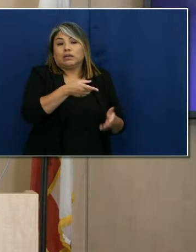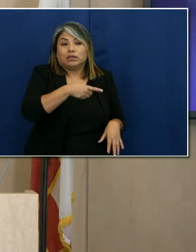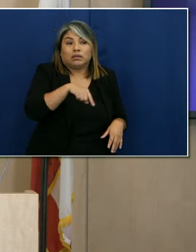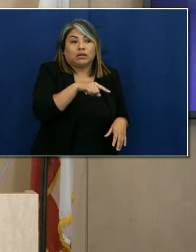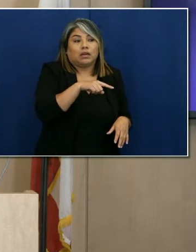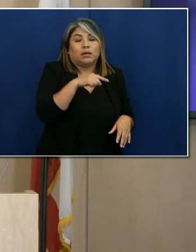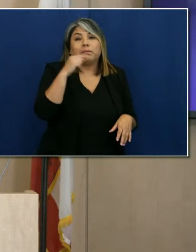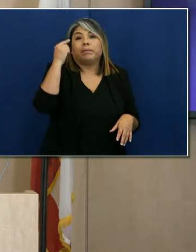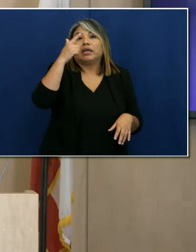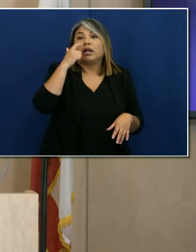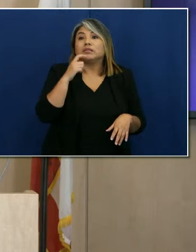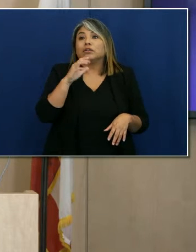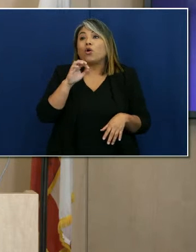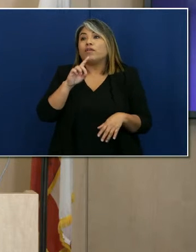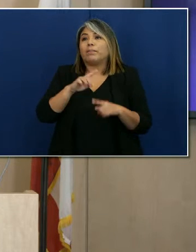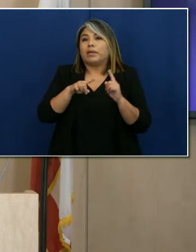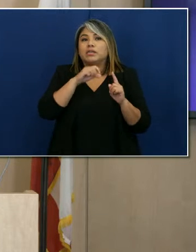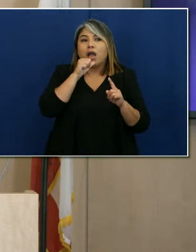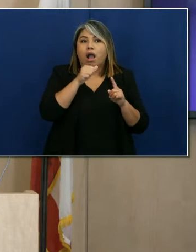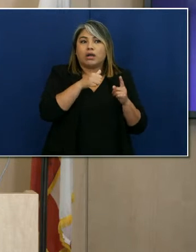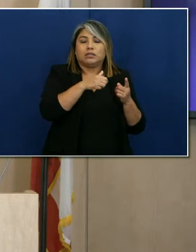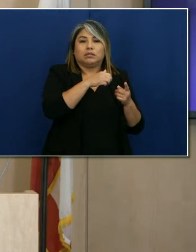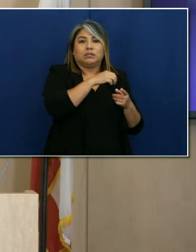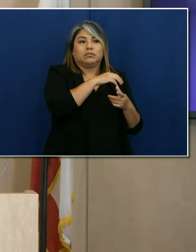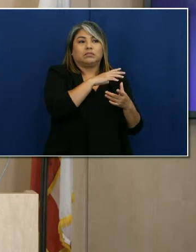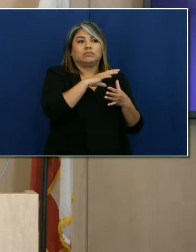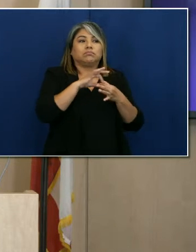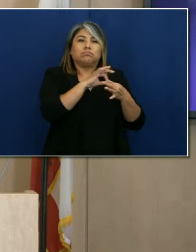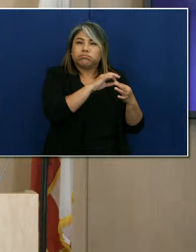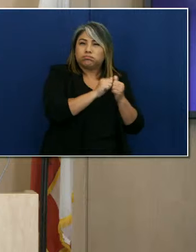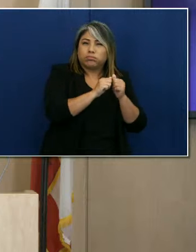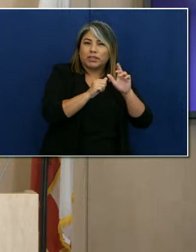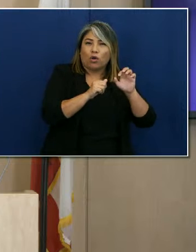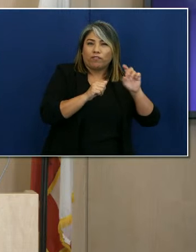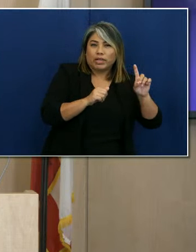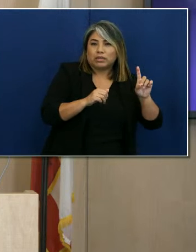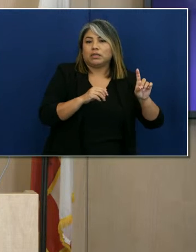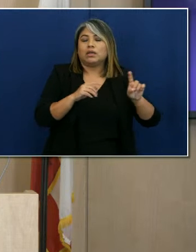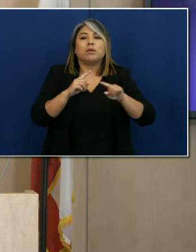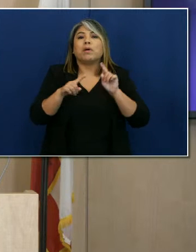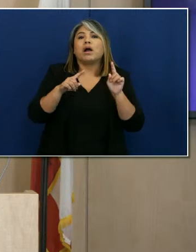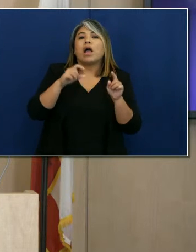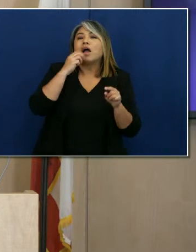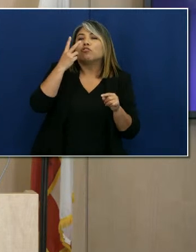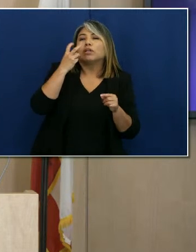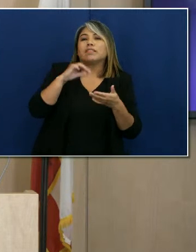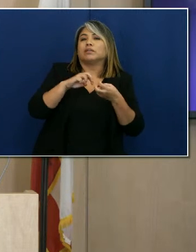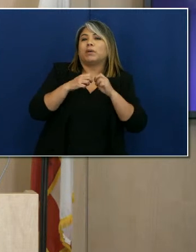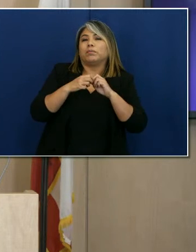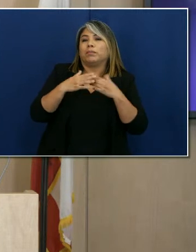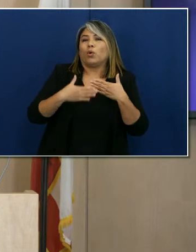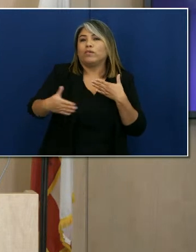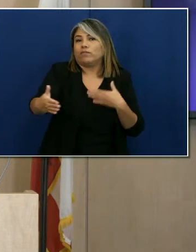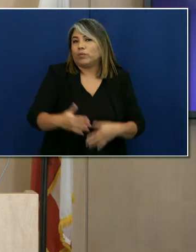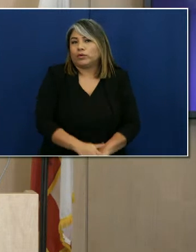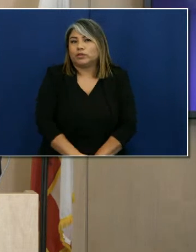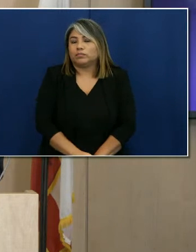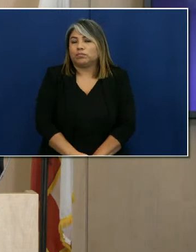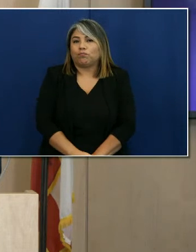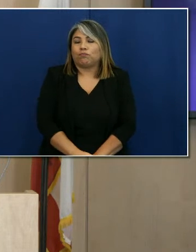have been due to COVID, but not attributed to COVID. But I think that that is not really a problem going forward.